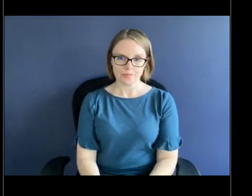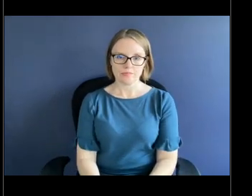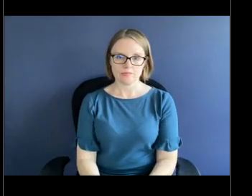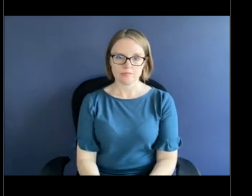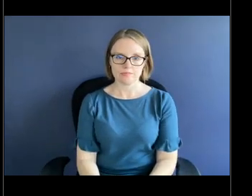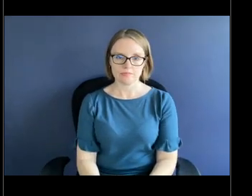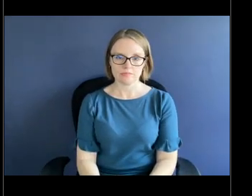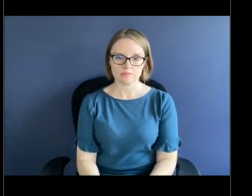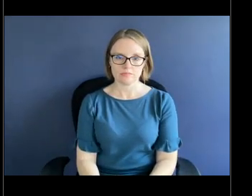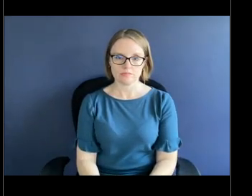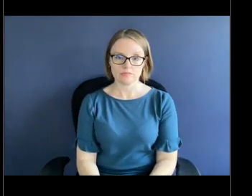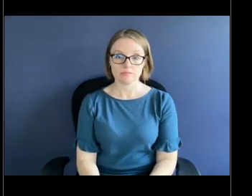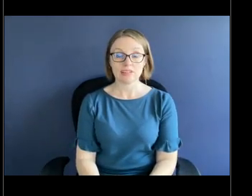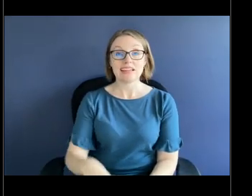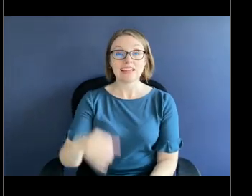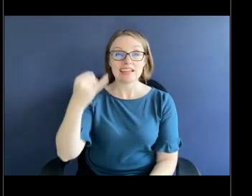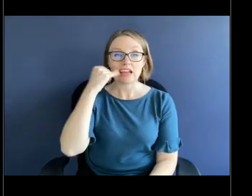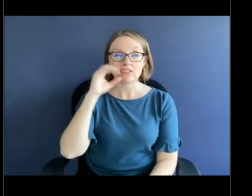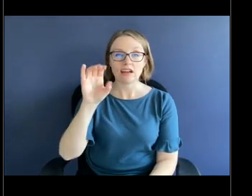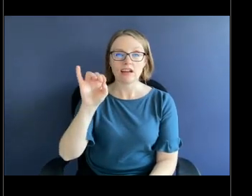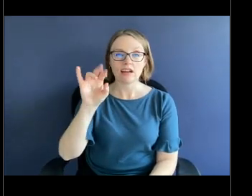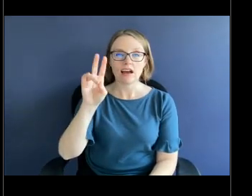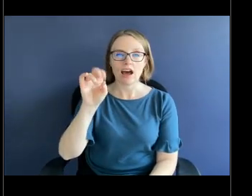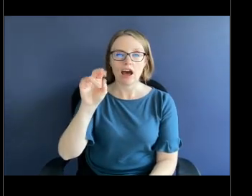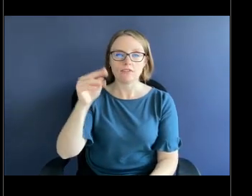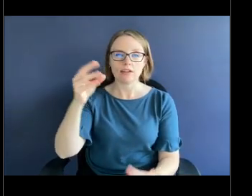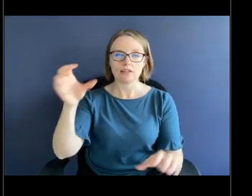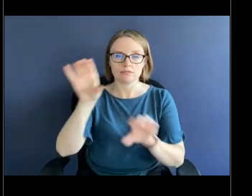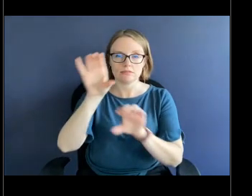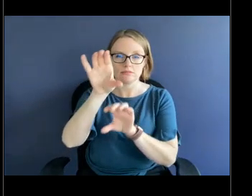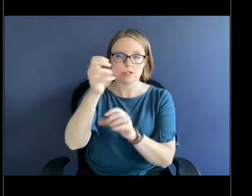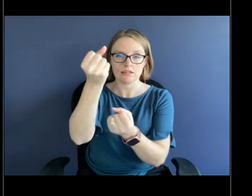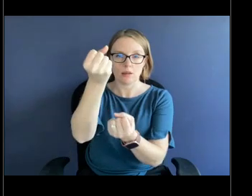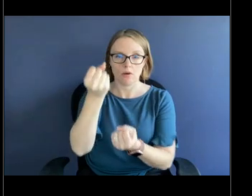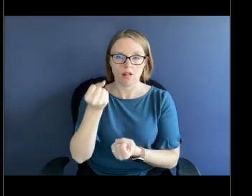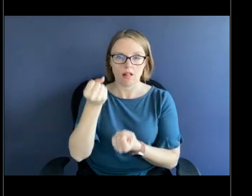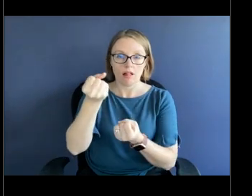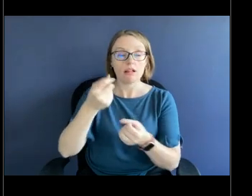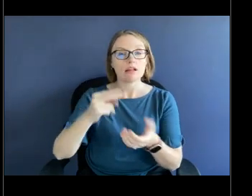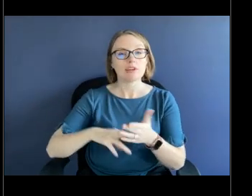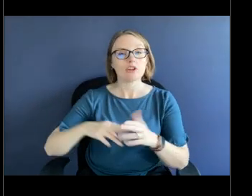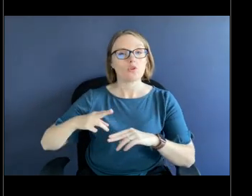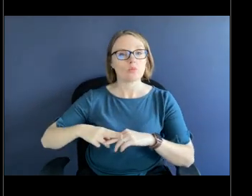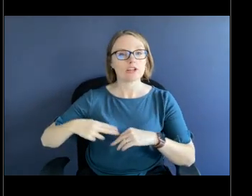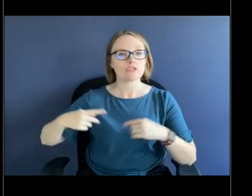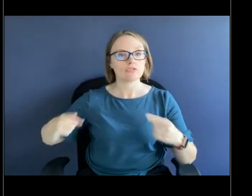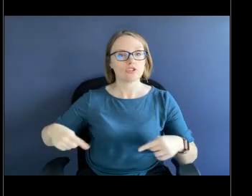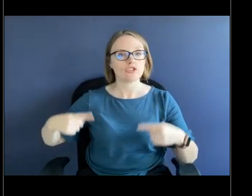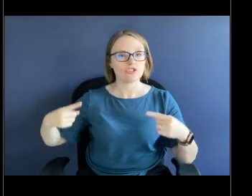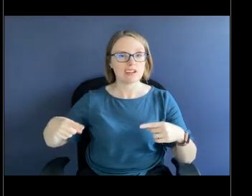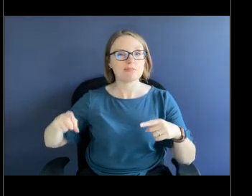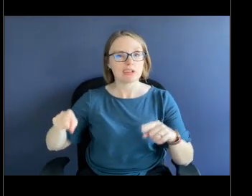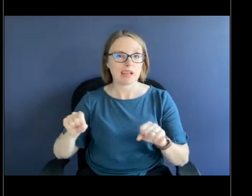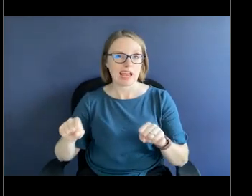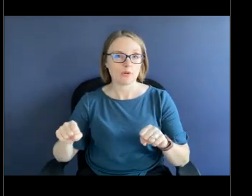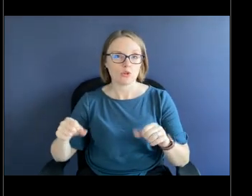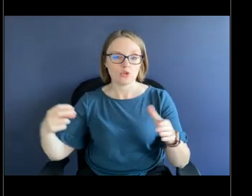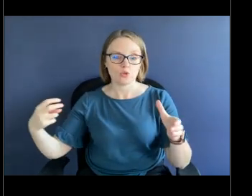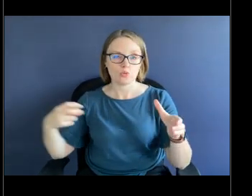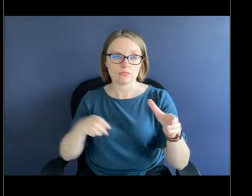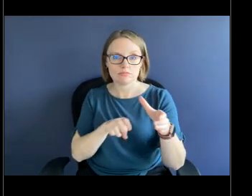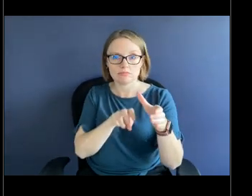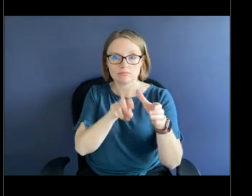If double ovens are installed, a wheelchair user must be able to execute a